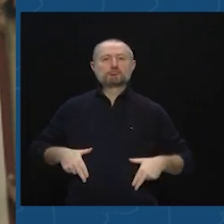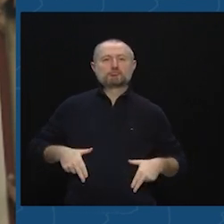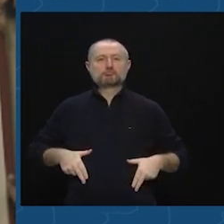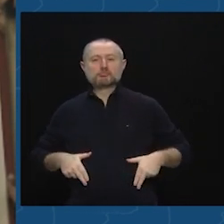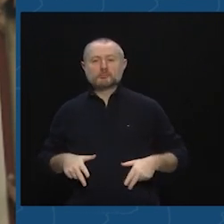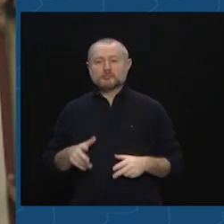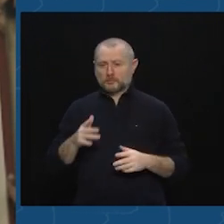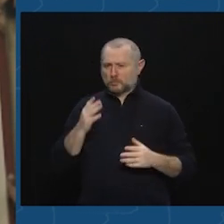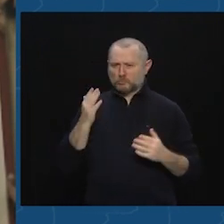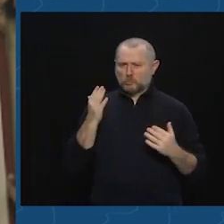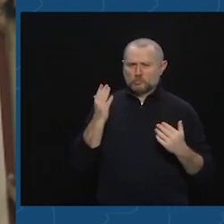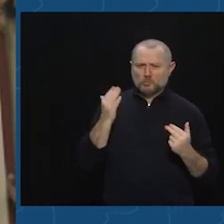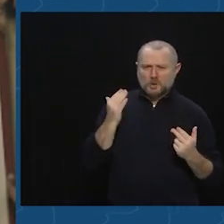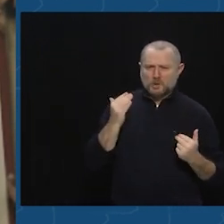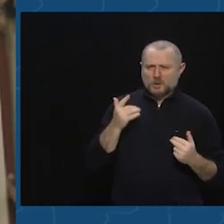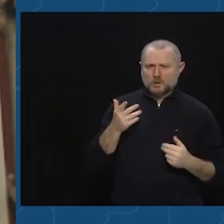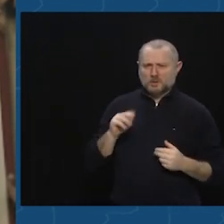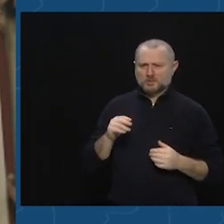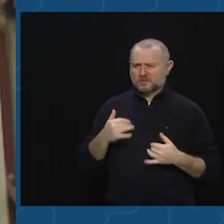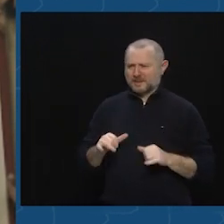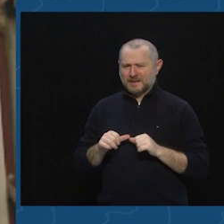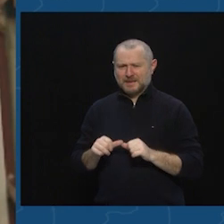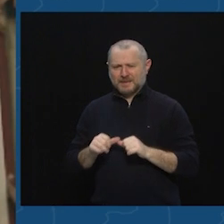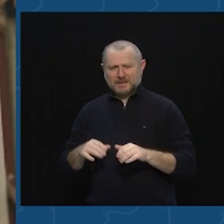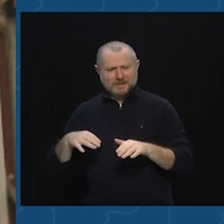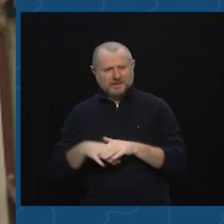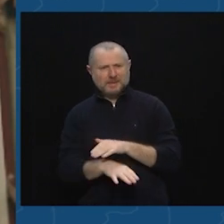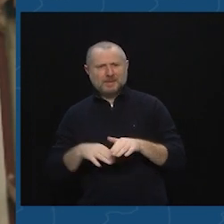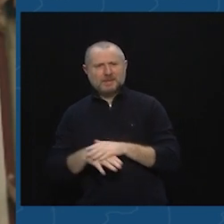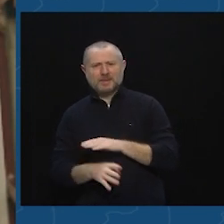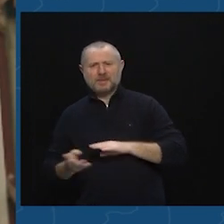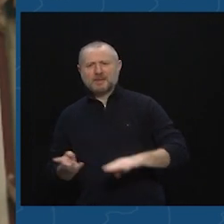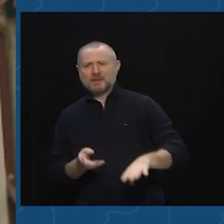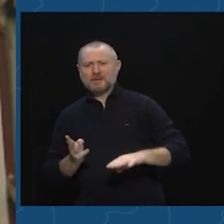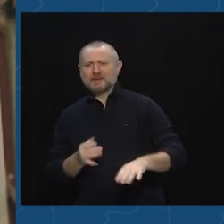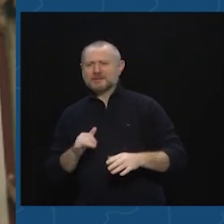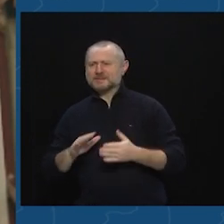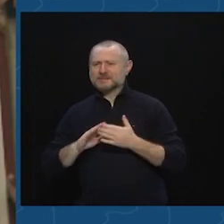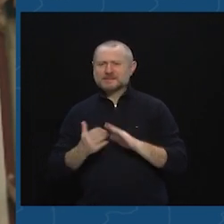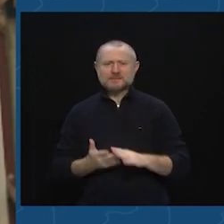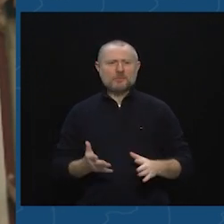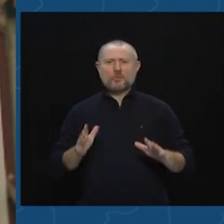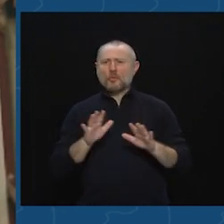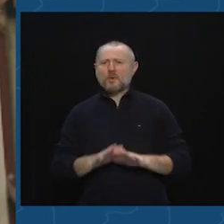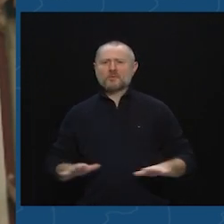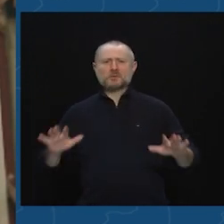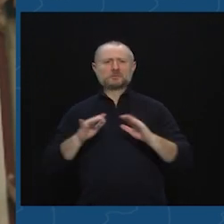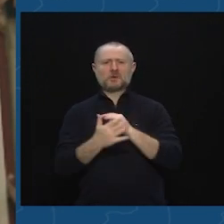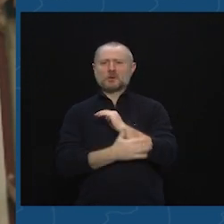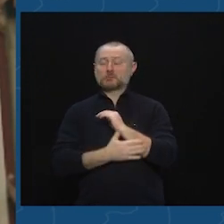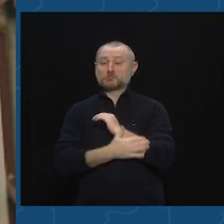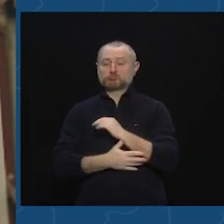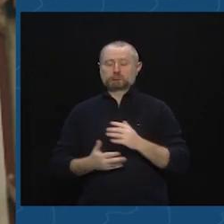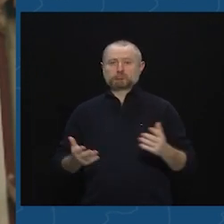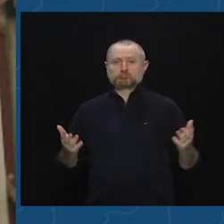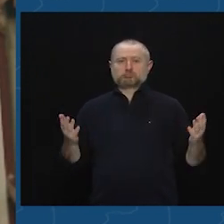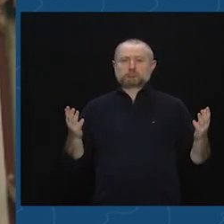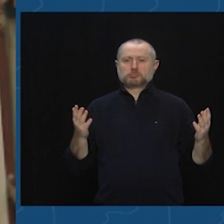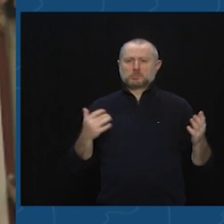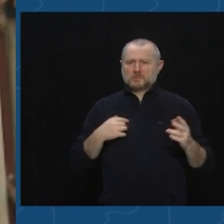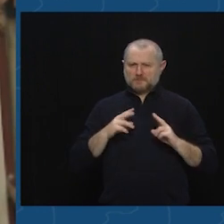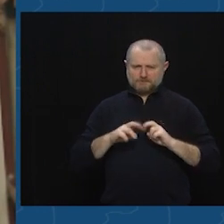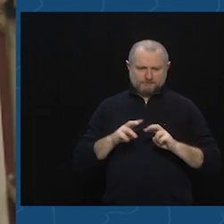continually flowing to the cities throughout this country. We need to understand why we